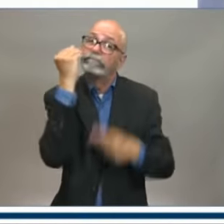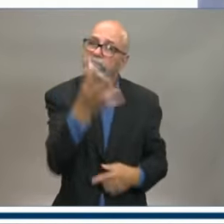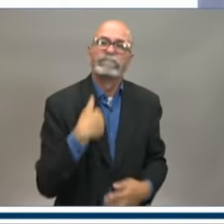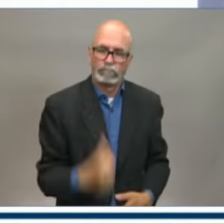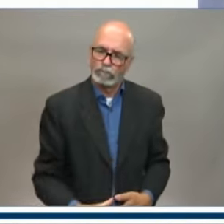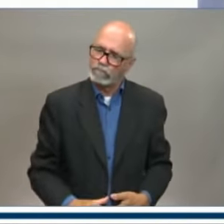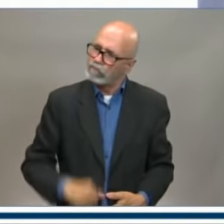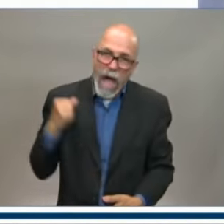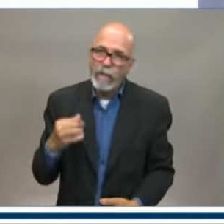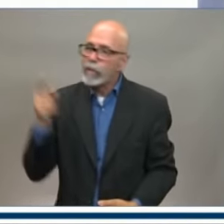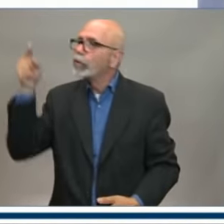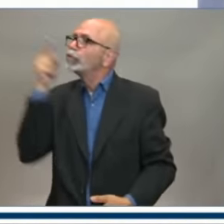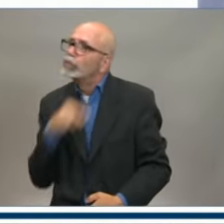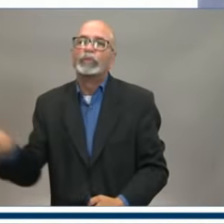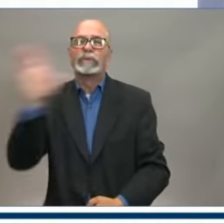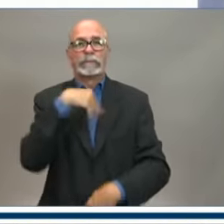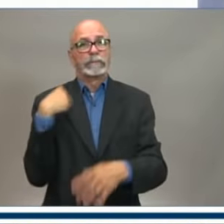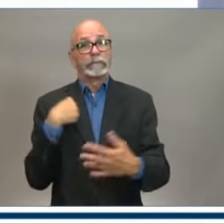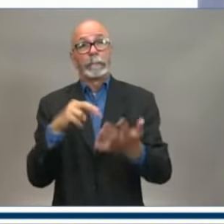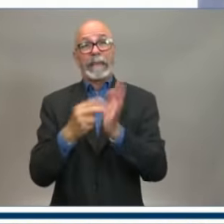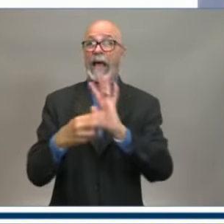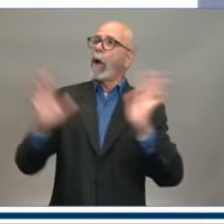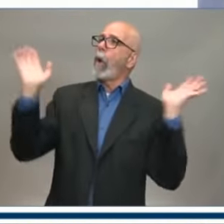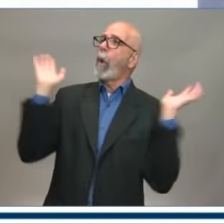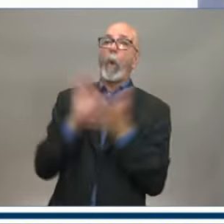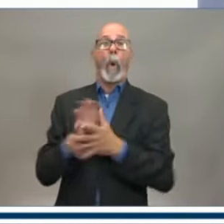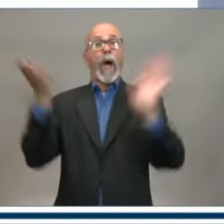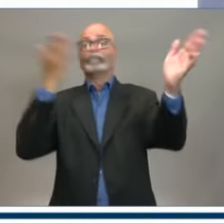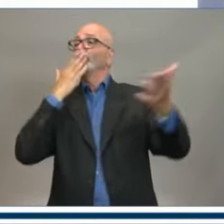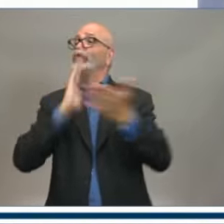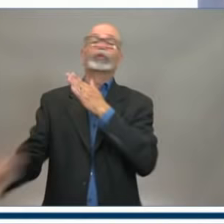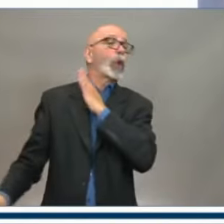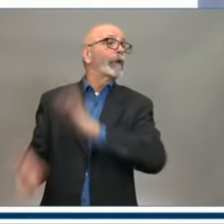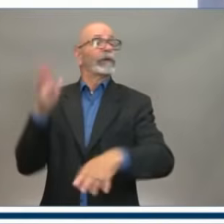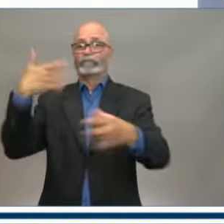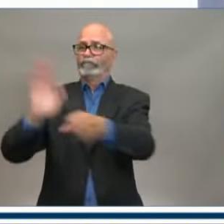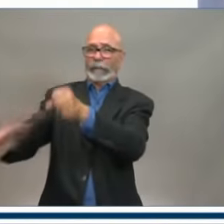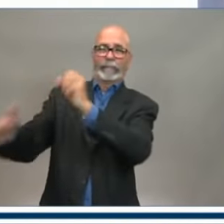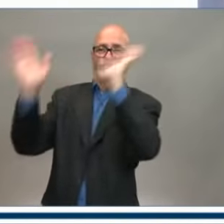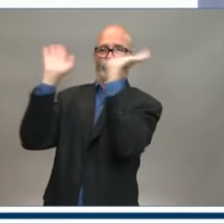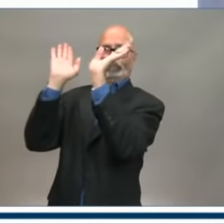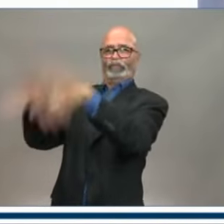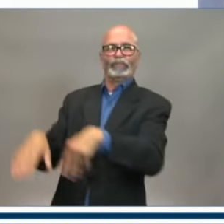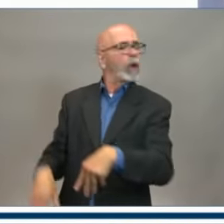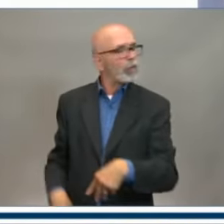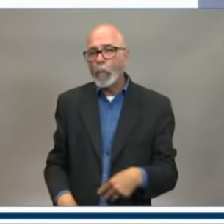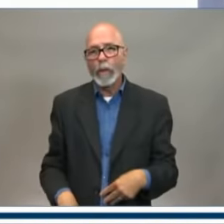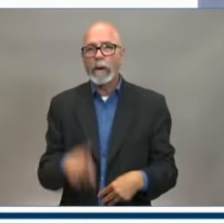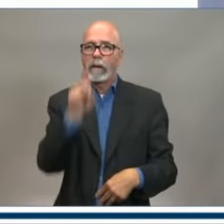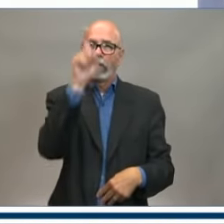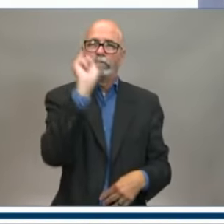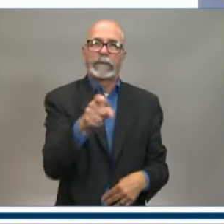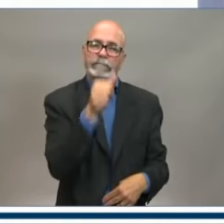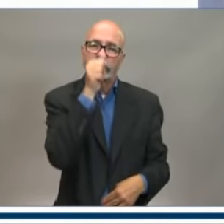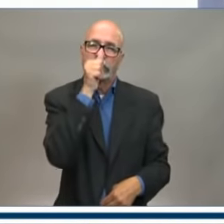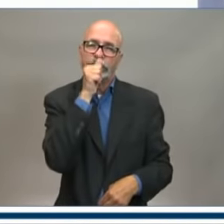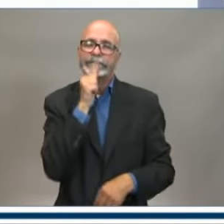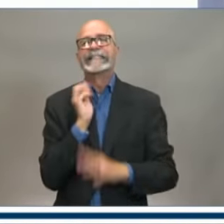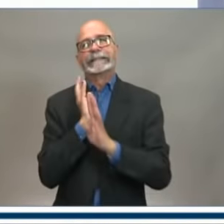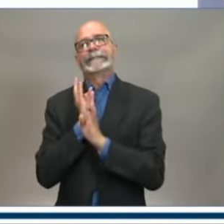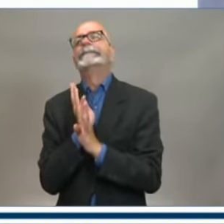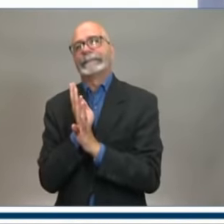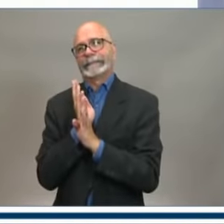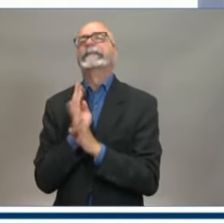are not out of the woods by any stretch. We need to continue to be patient, to care for one another, even if it's from a